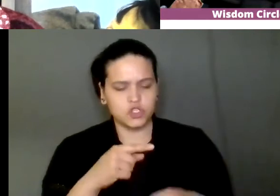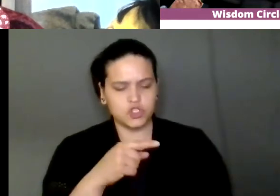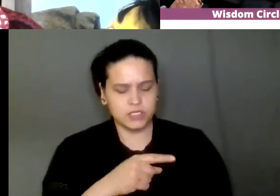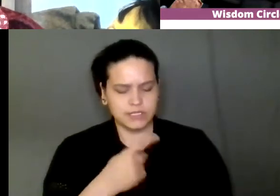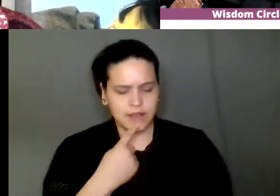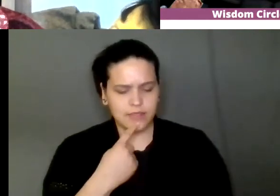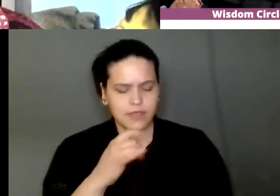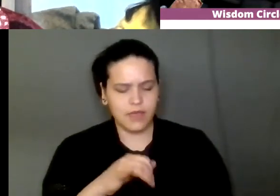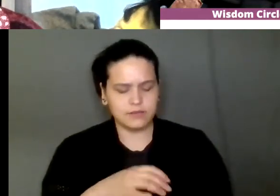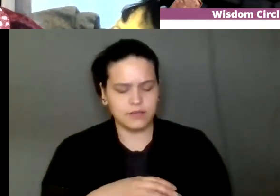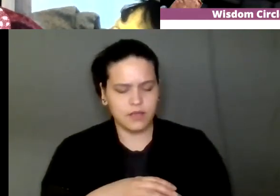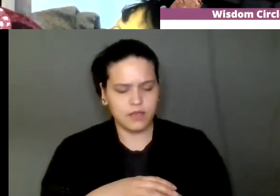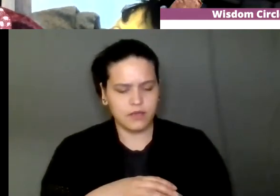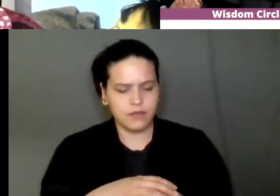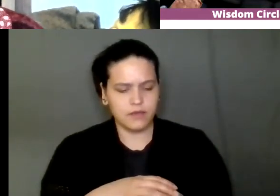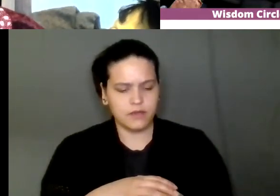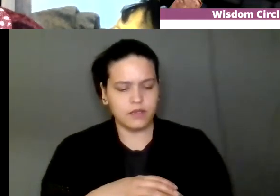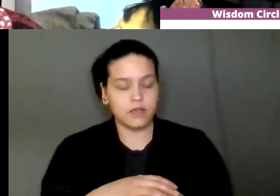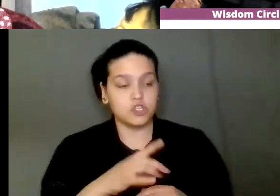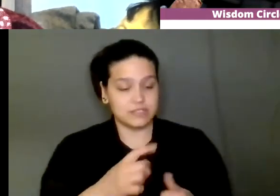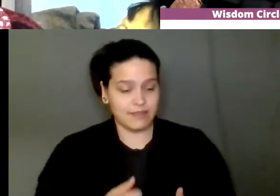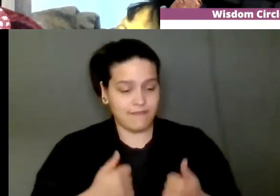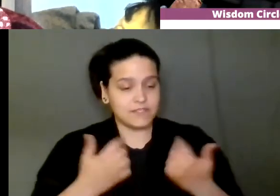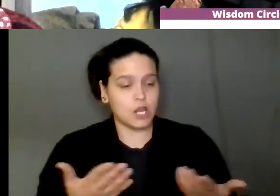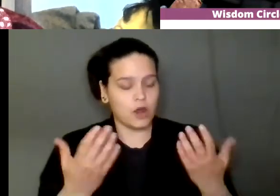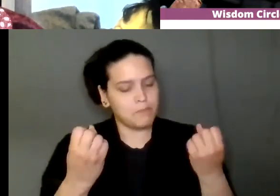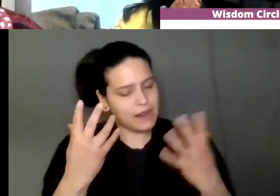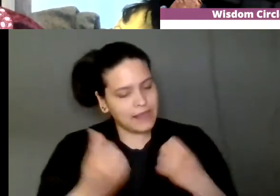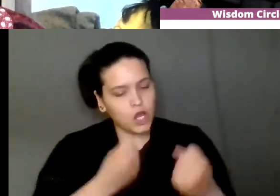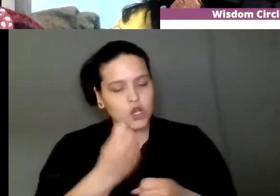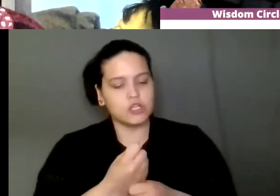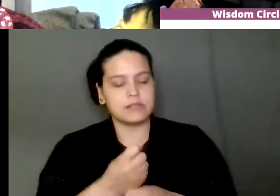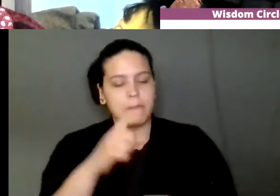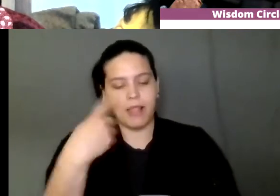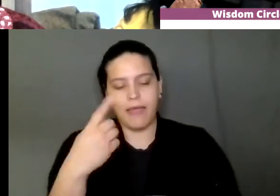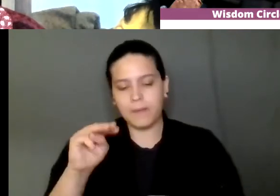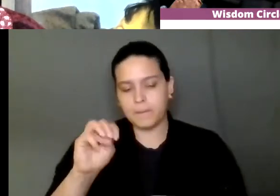said that she's lived here for many years in Black Mesa area.